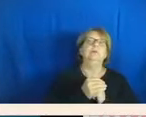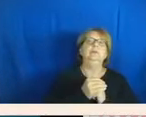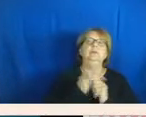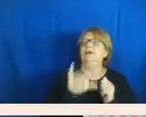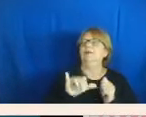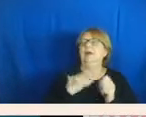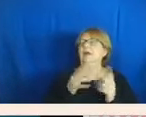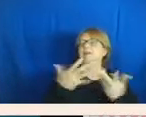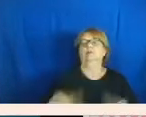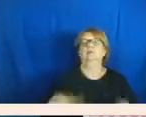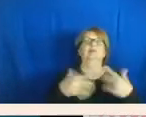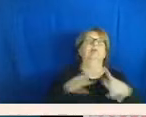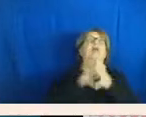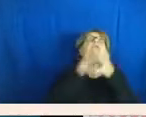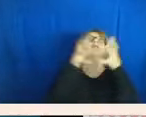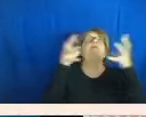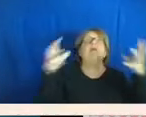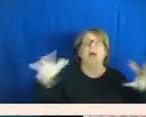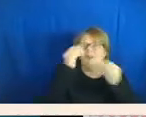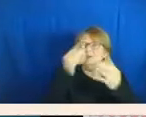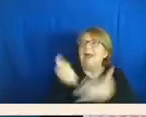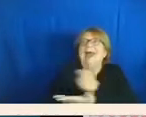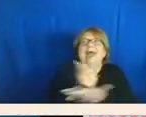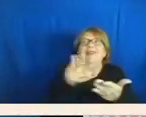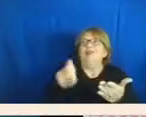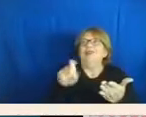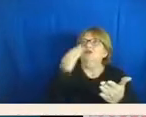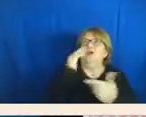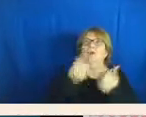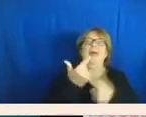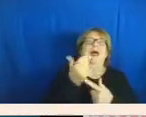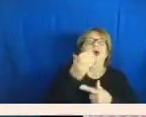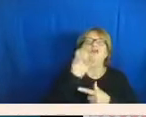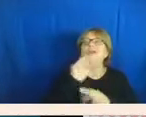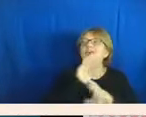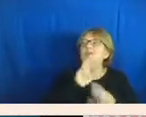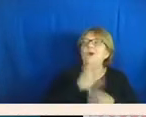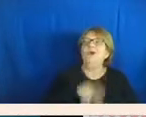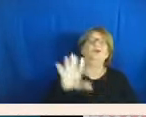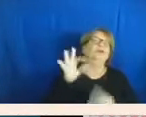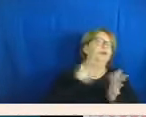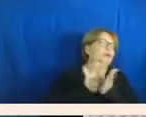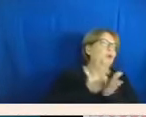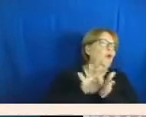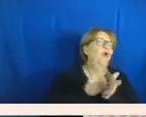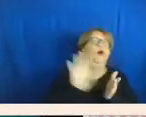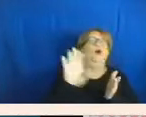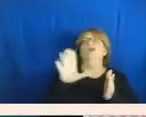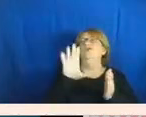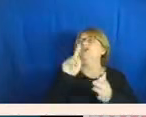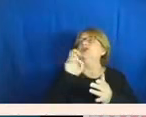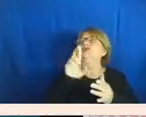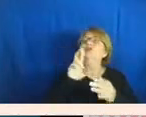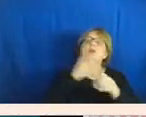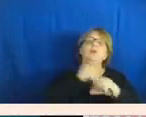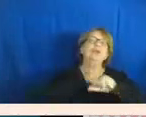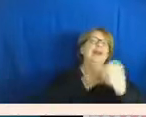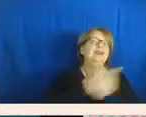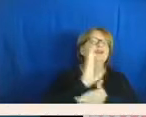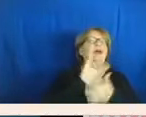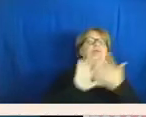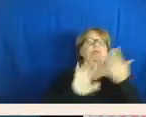information. Anything you need to know about credit reports, credit scores, what your consumer protection rights are. Their websites are actually really good websites.